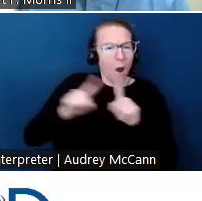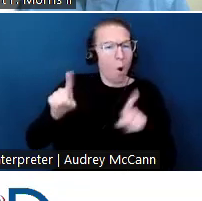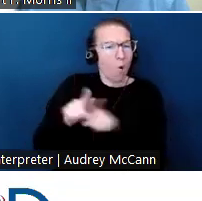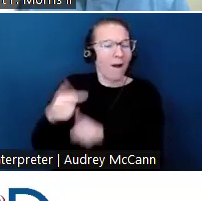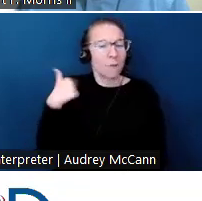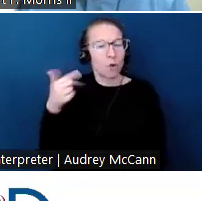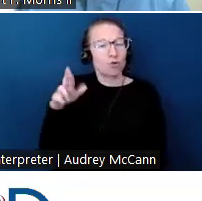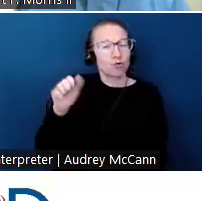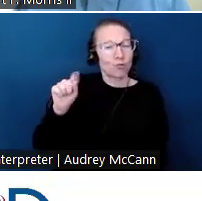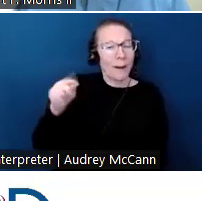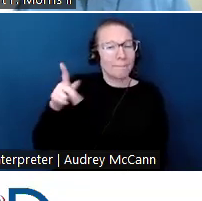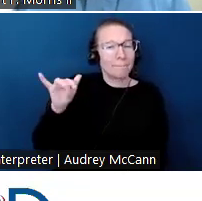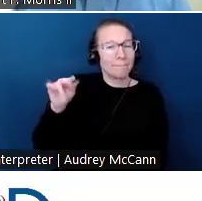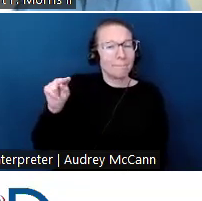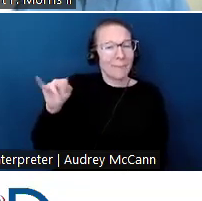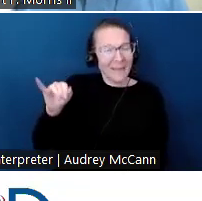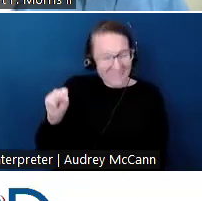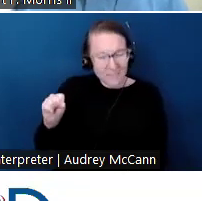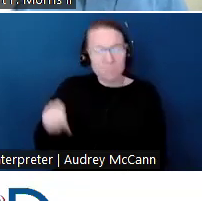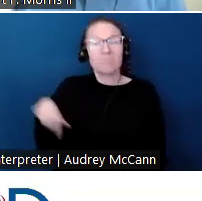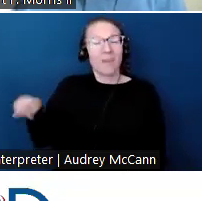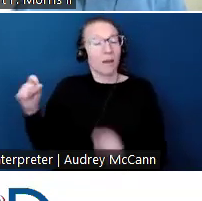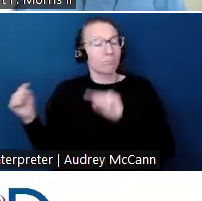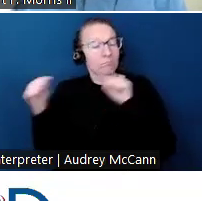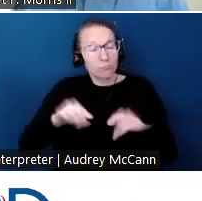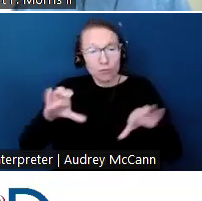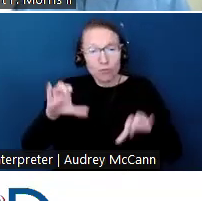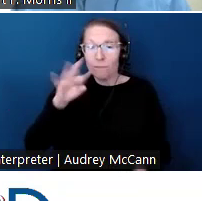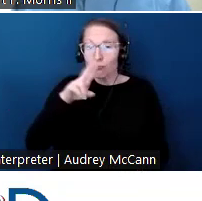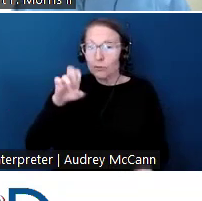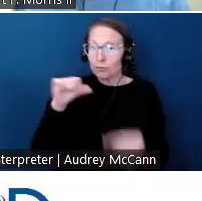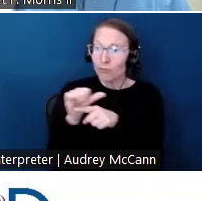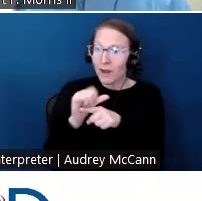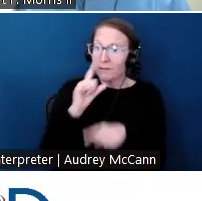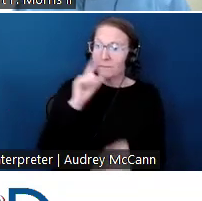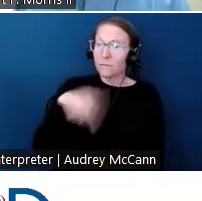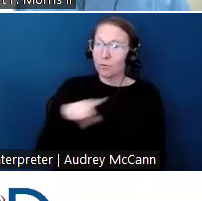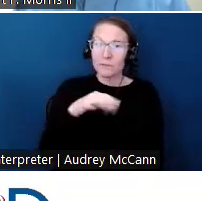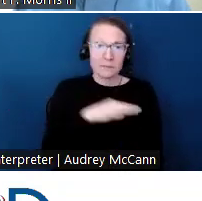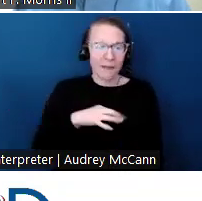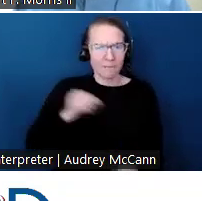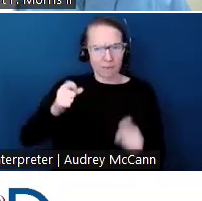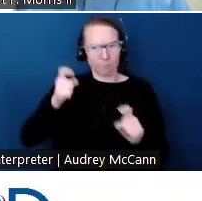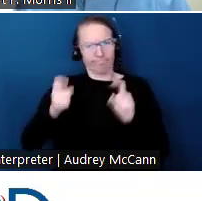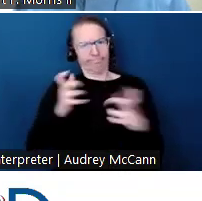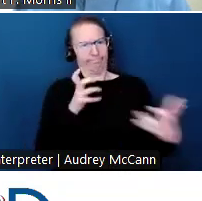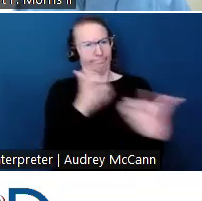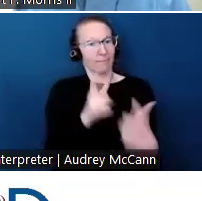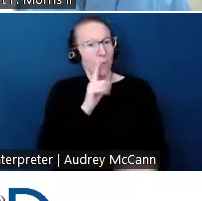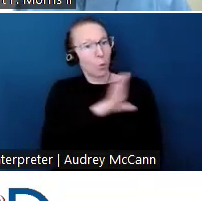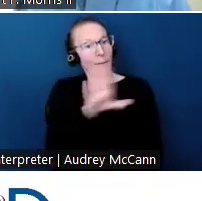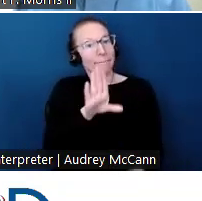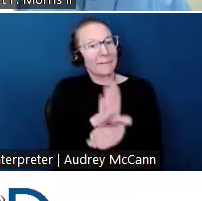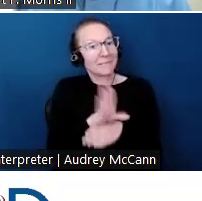and provide free trainings to staff that can be adjusted to your business needs. And they also have a